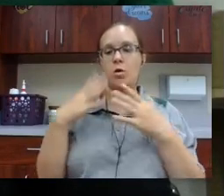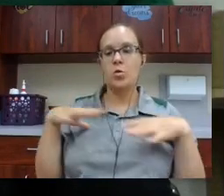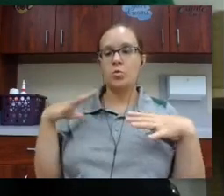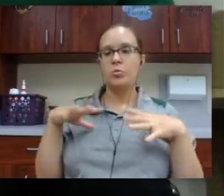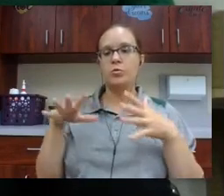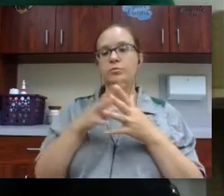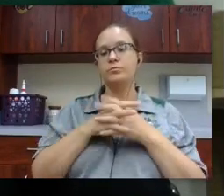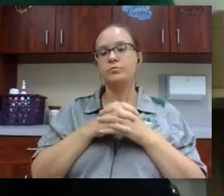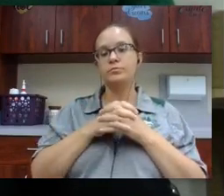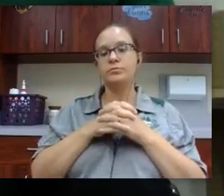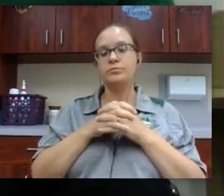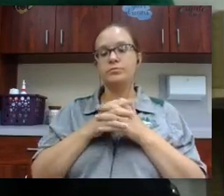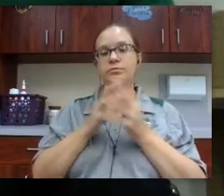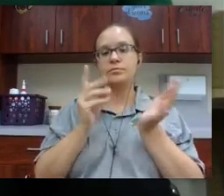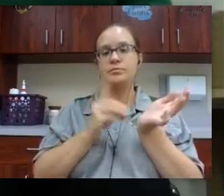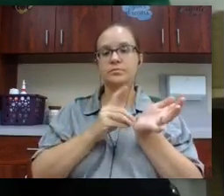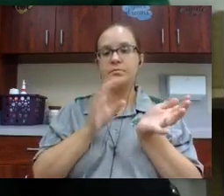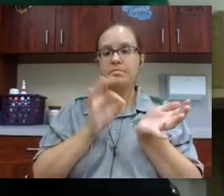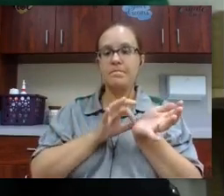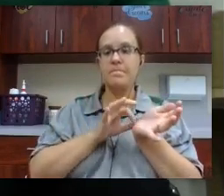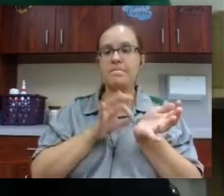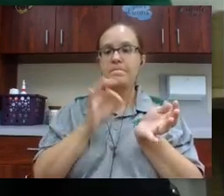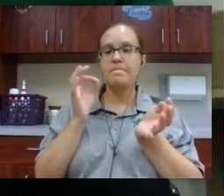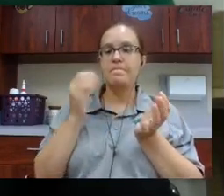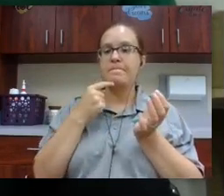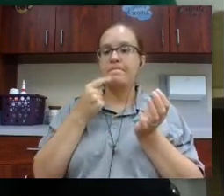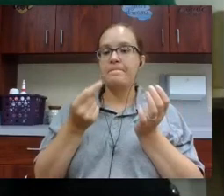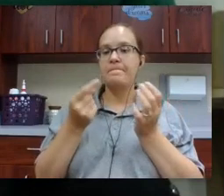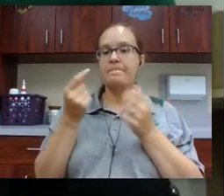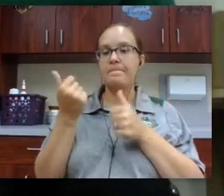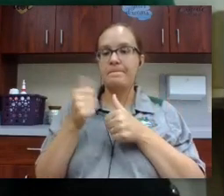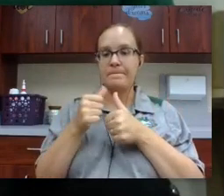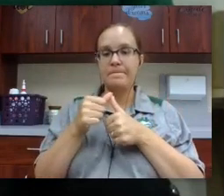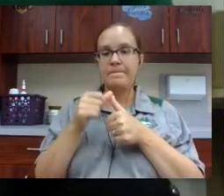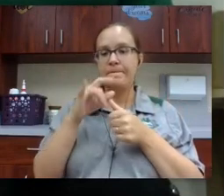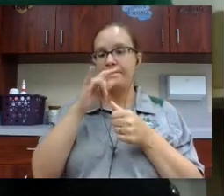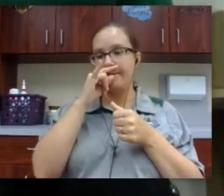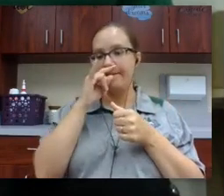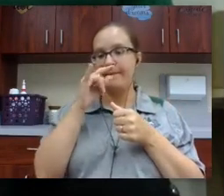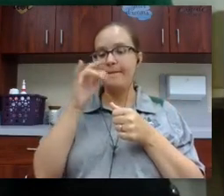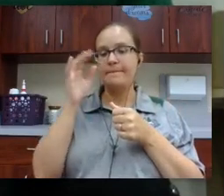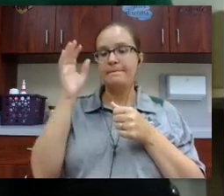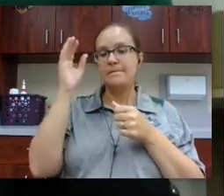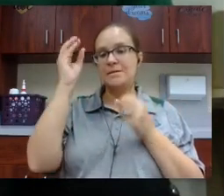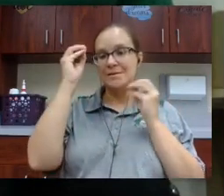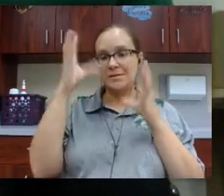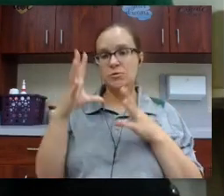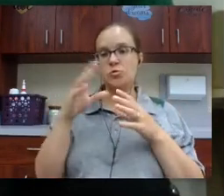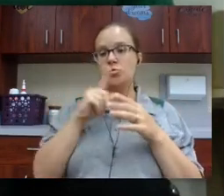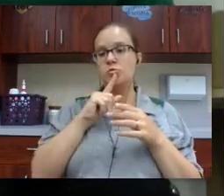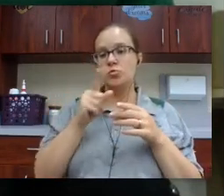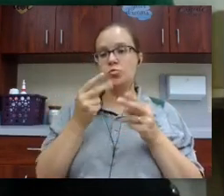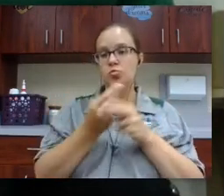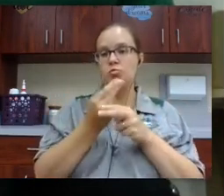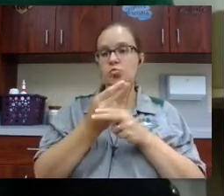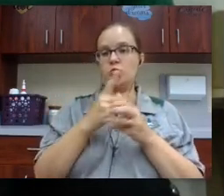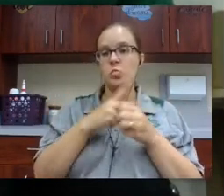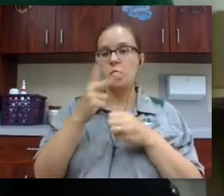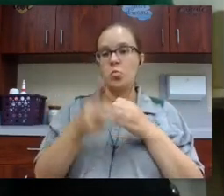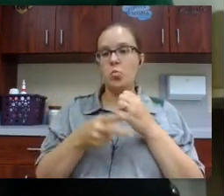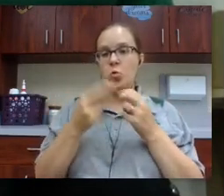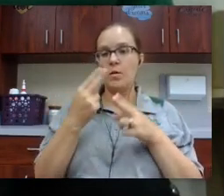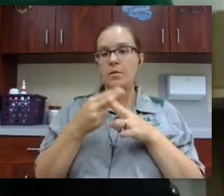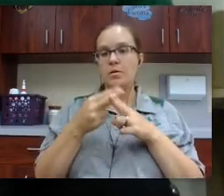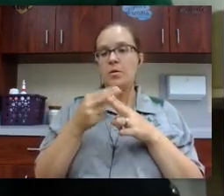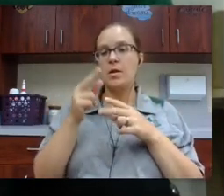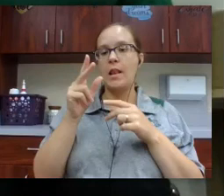right, okay. Dr. Fitz. Just a quick reminder that teachers are using Lightspeed, so be sure, and when you're logged